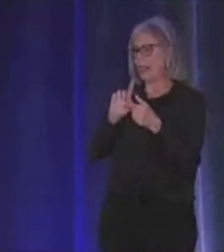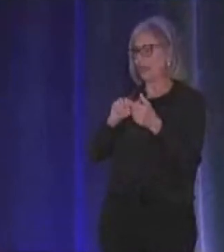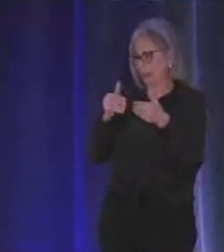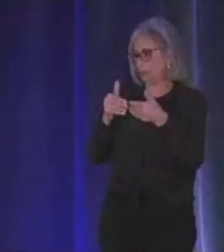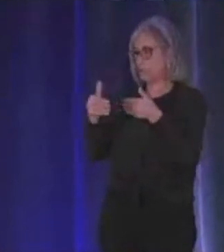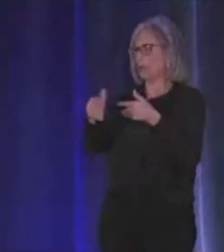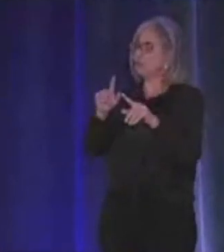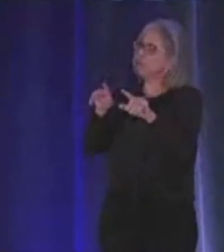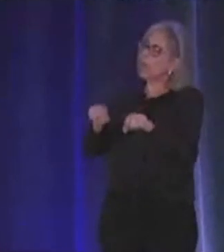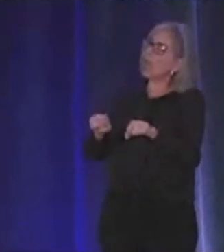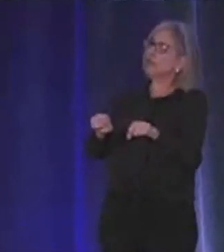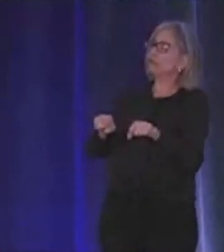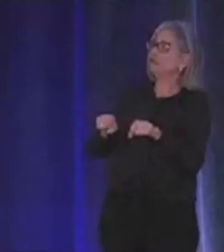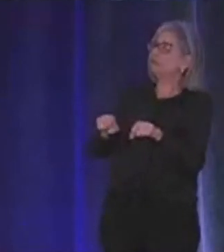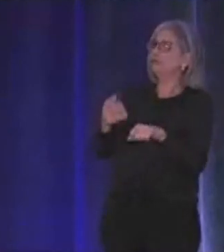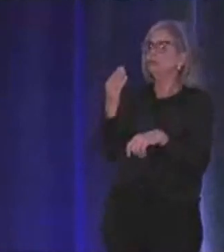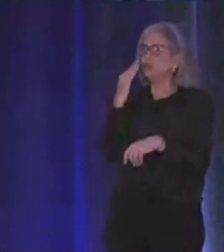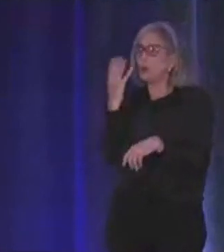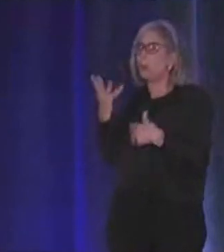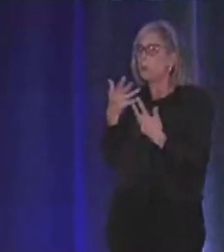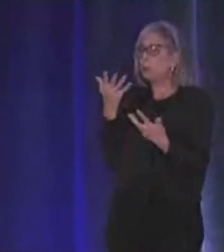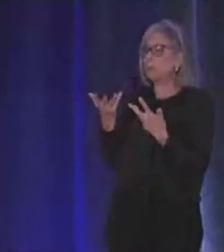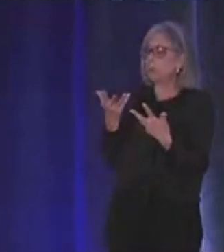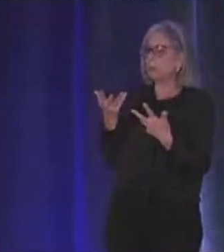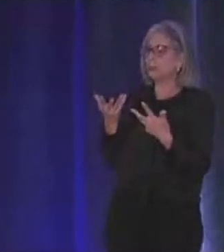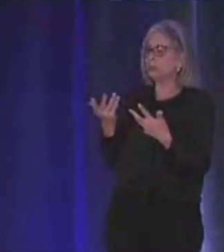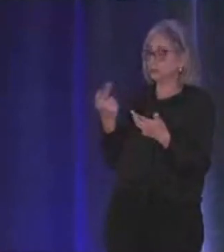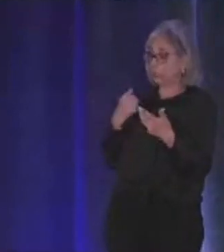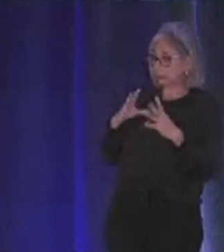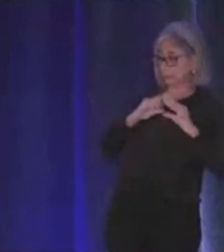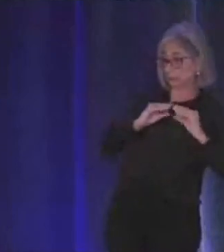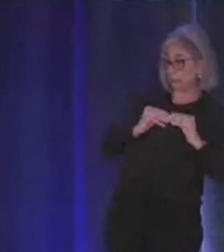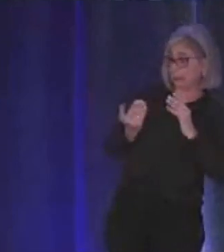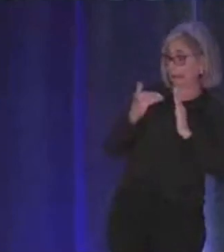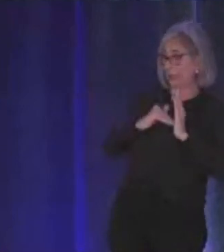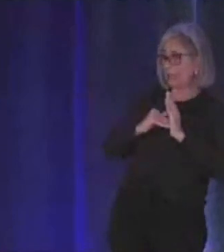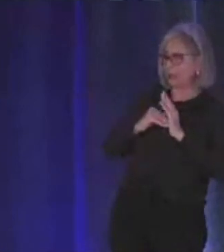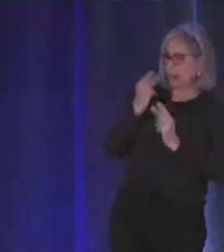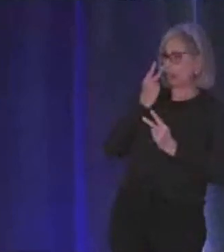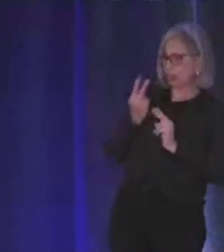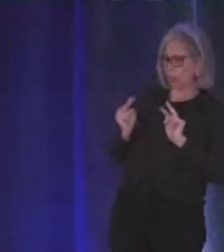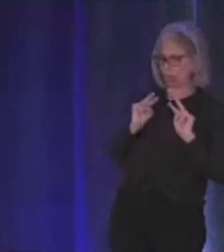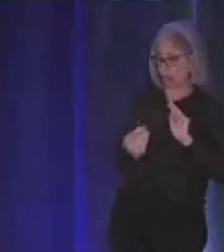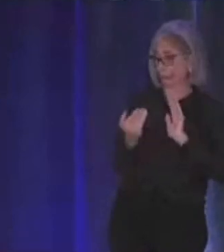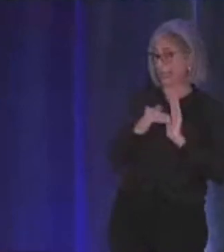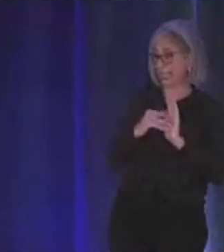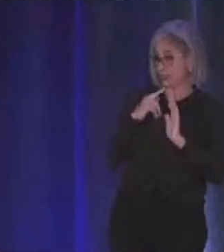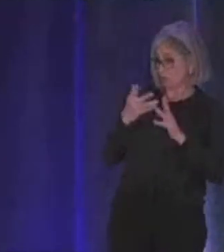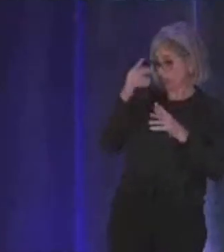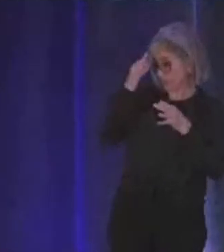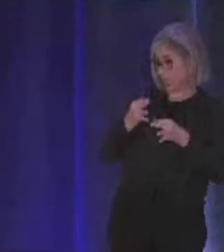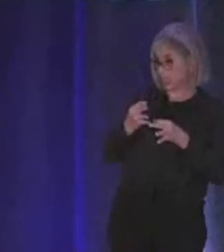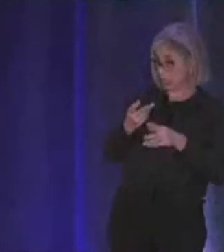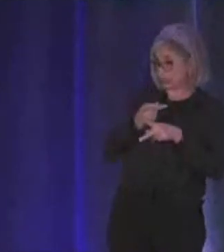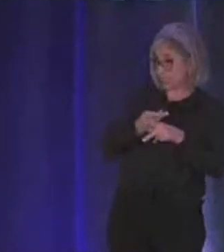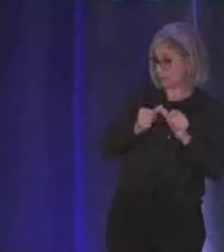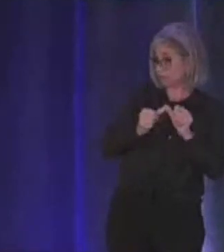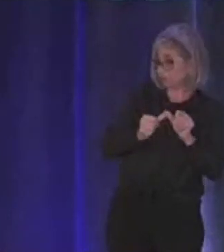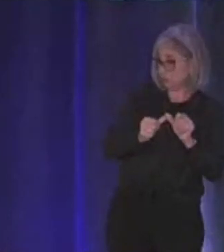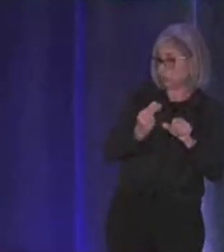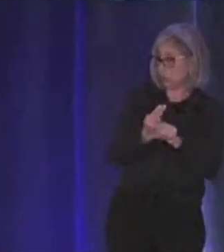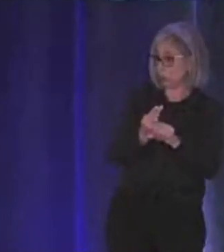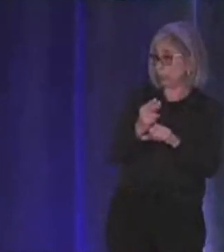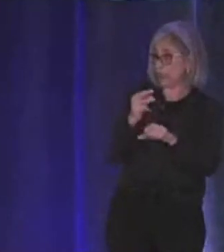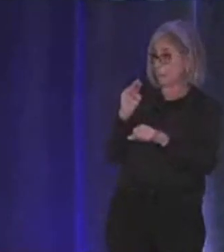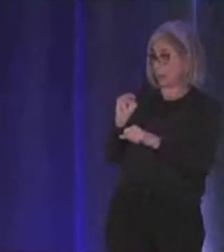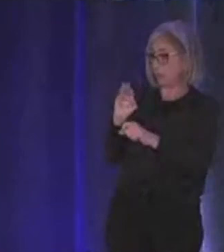forward, you can kind of get together again, revisit it, and decide, hey, do we want to keep continue to work with